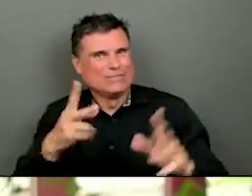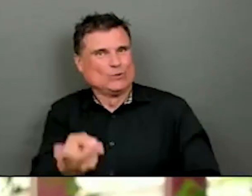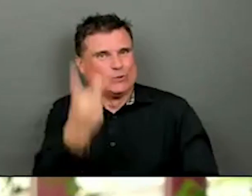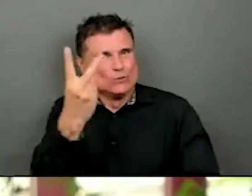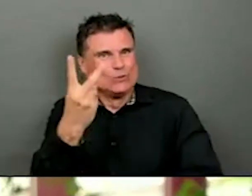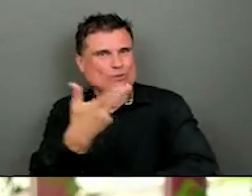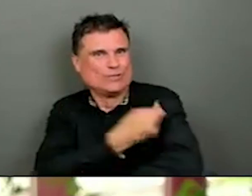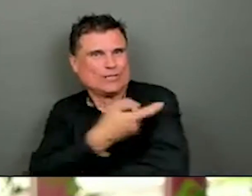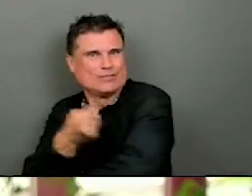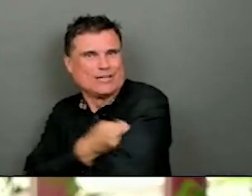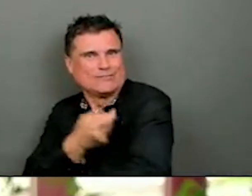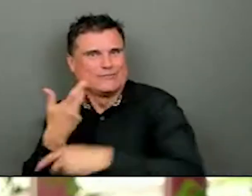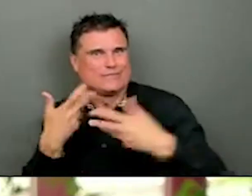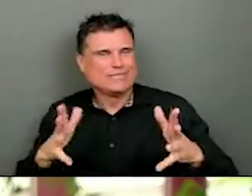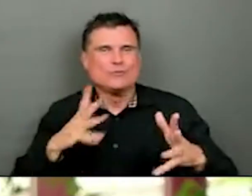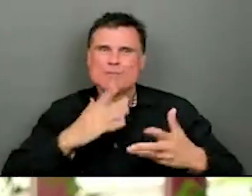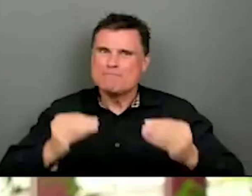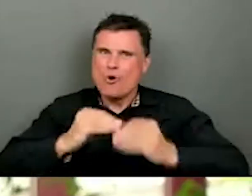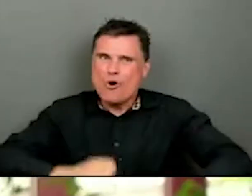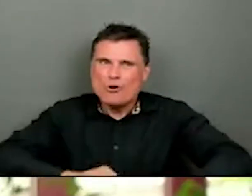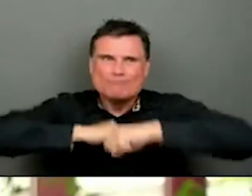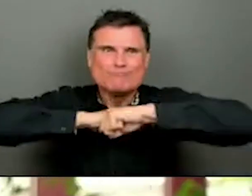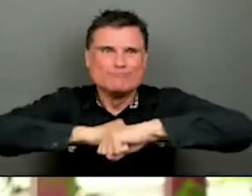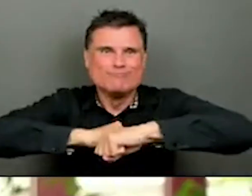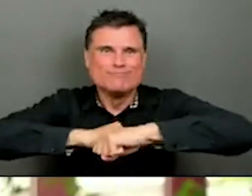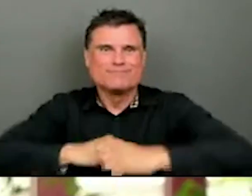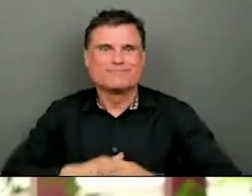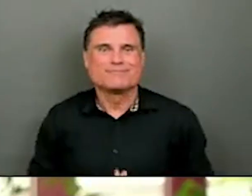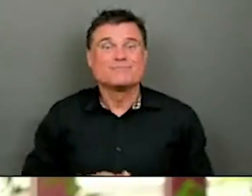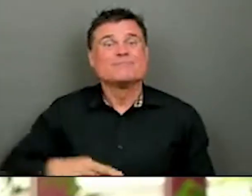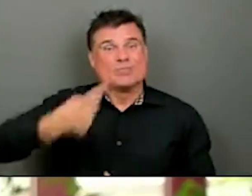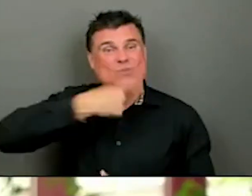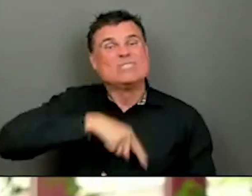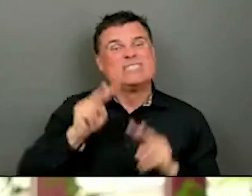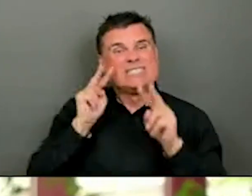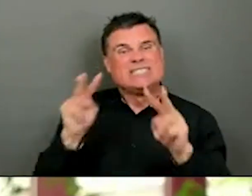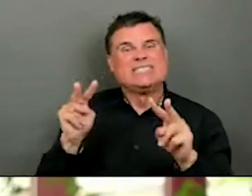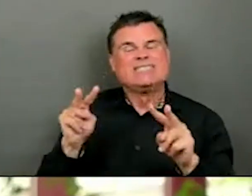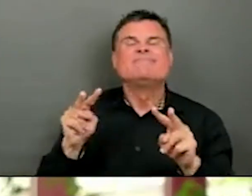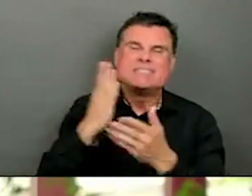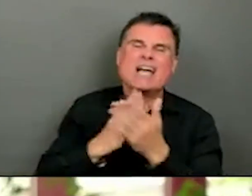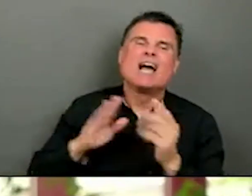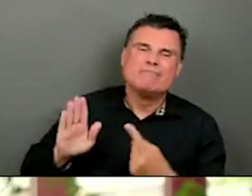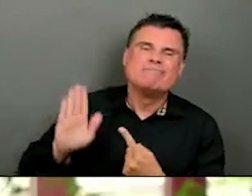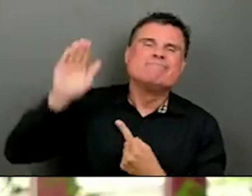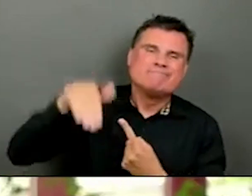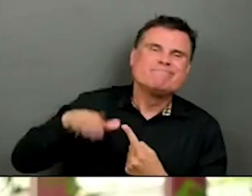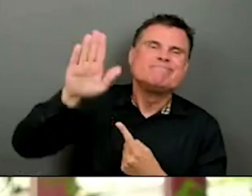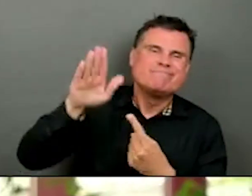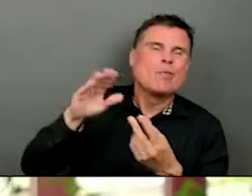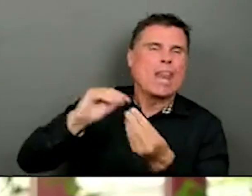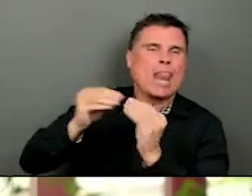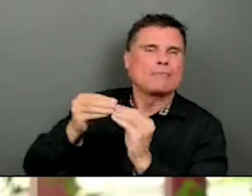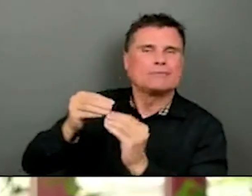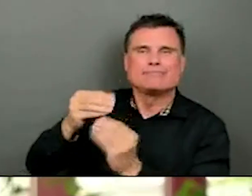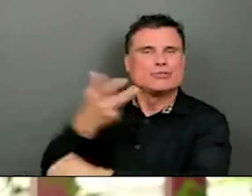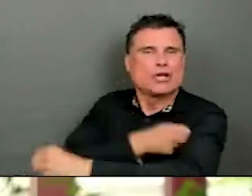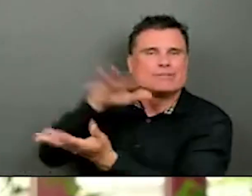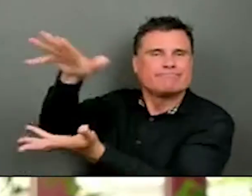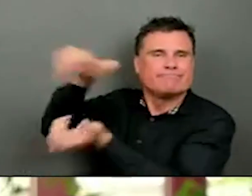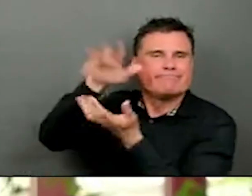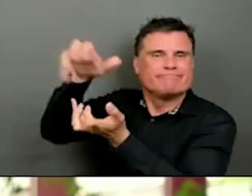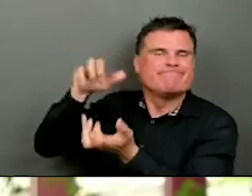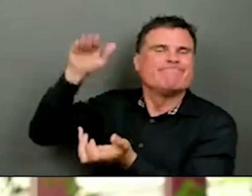against COVID-19. We have seen some fluctuations, as you know, in supply over the last number of months, which means that